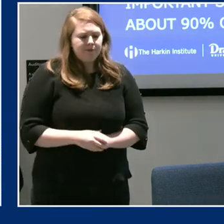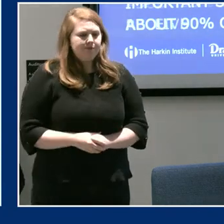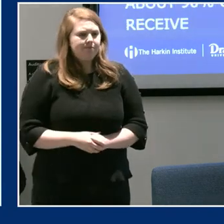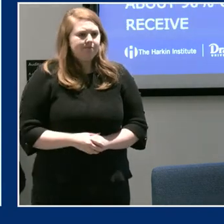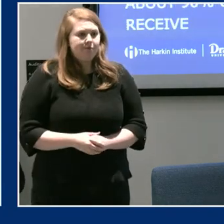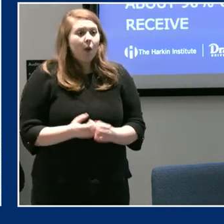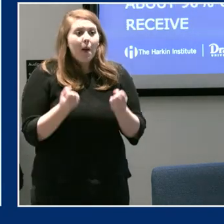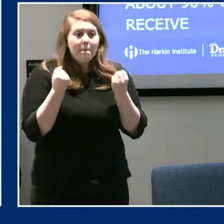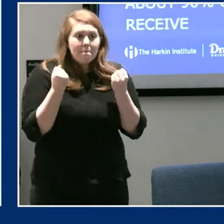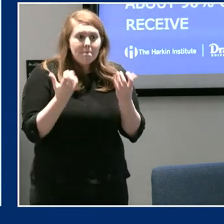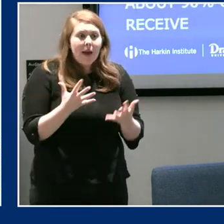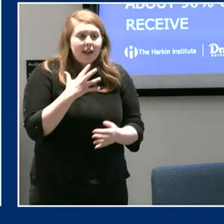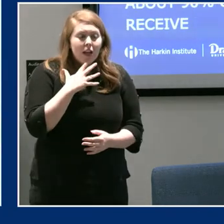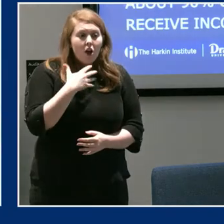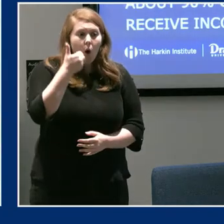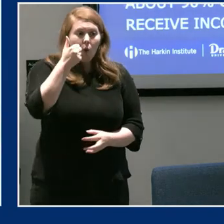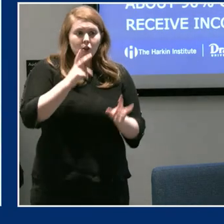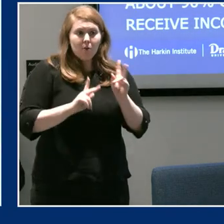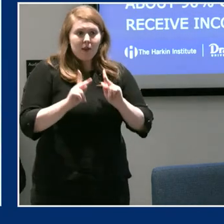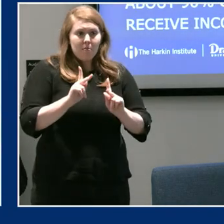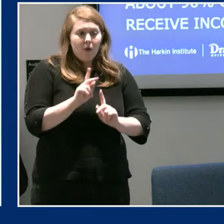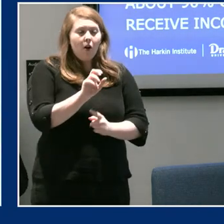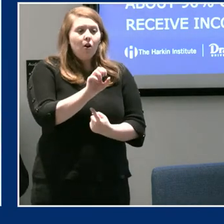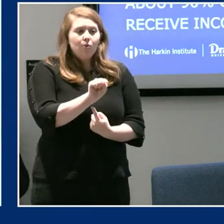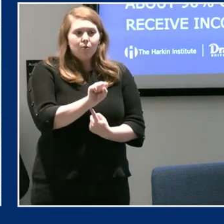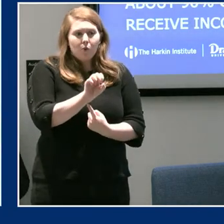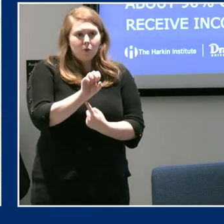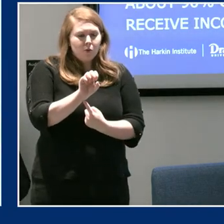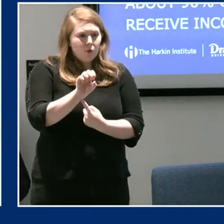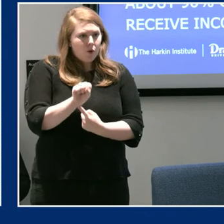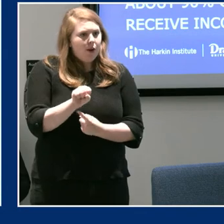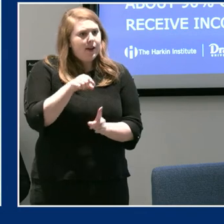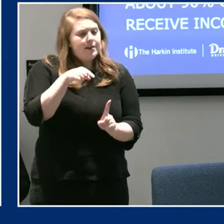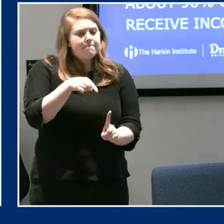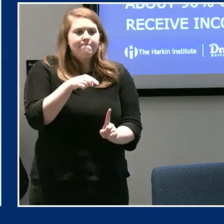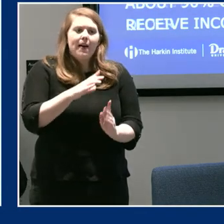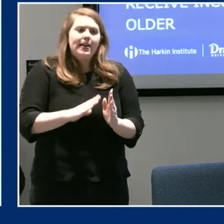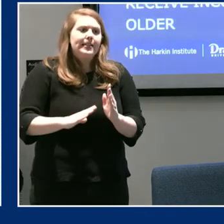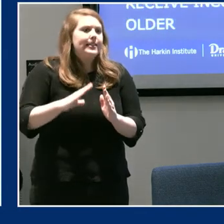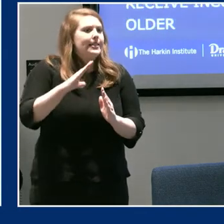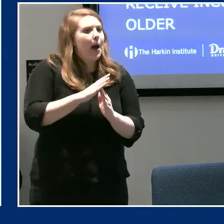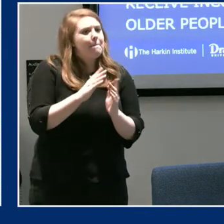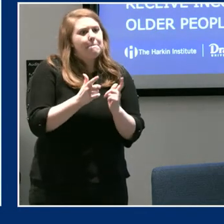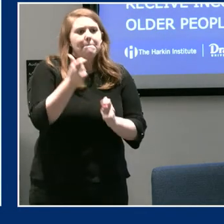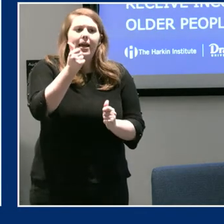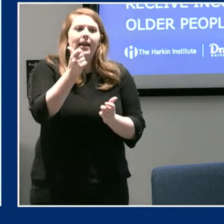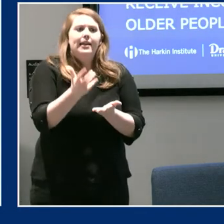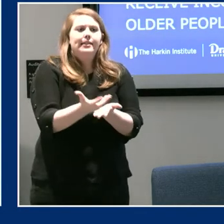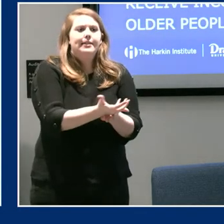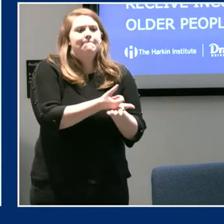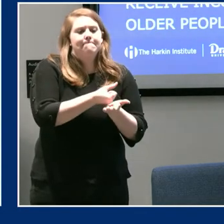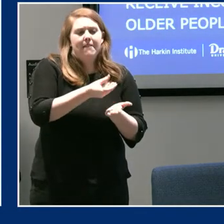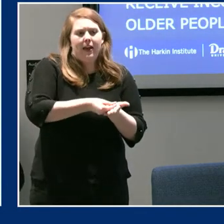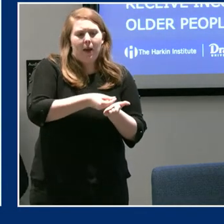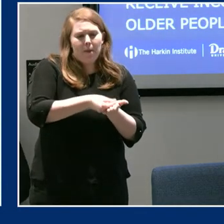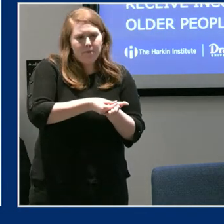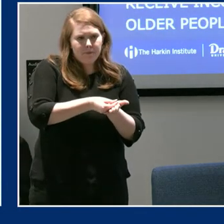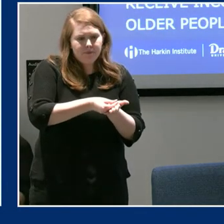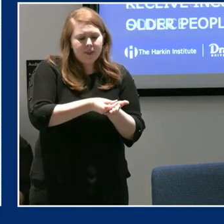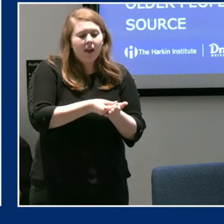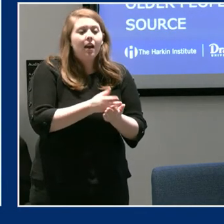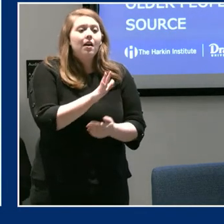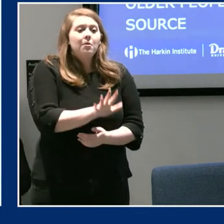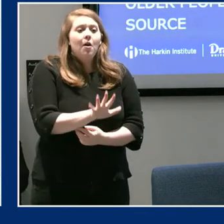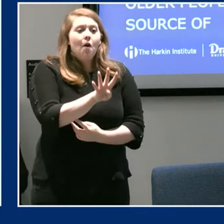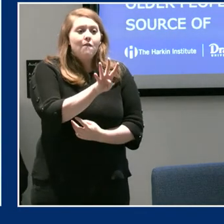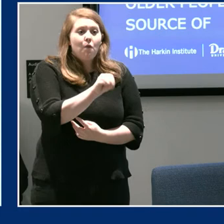many older people, Social Security is their largest source of income. About 40% of